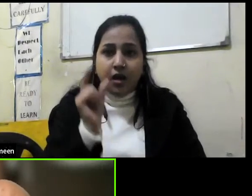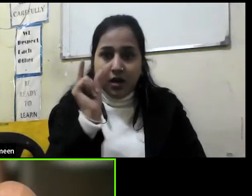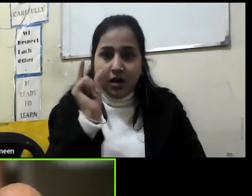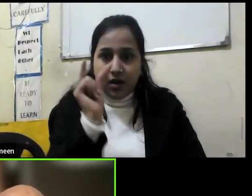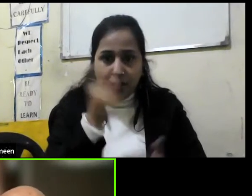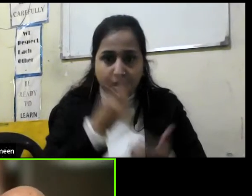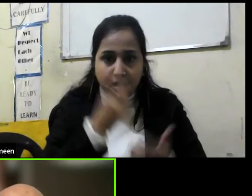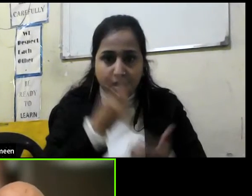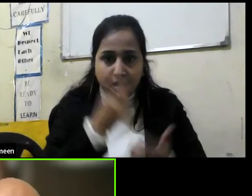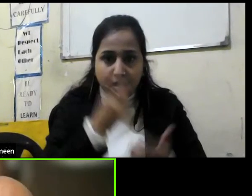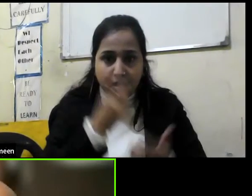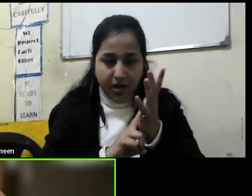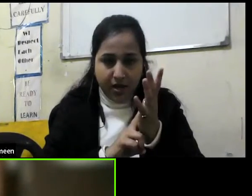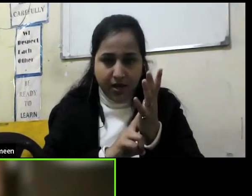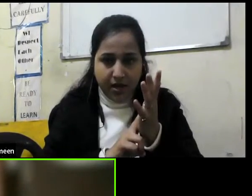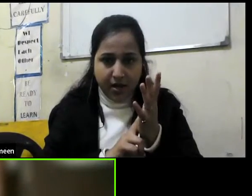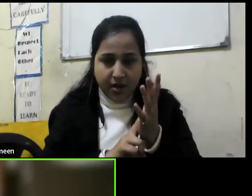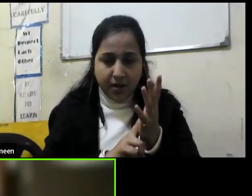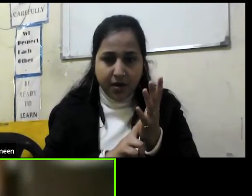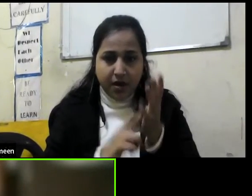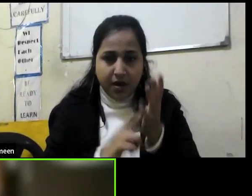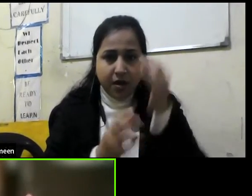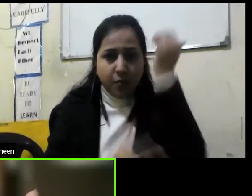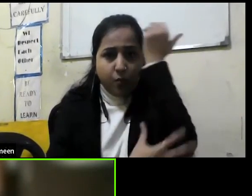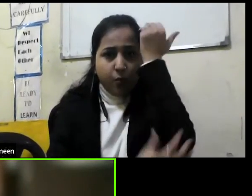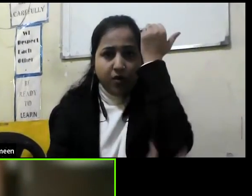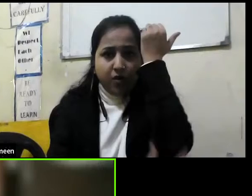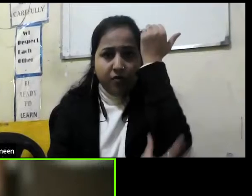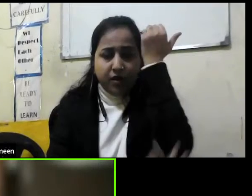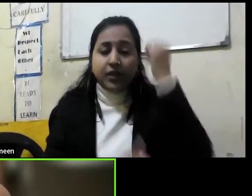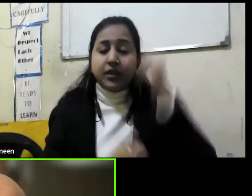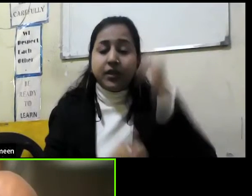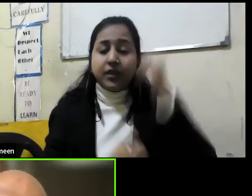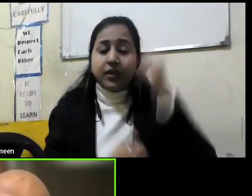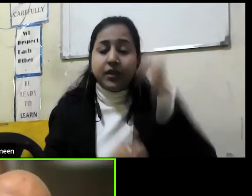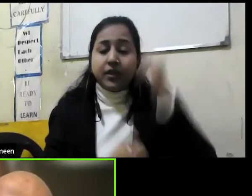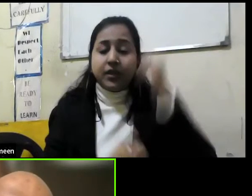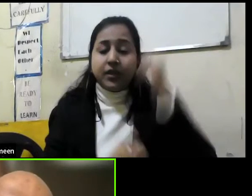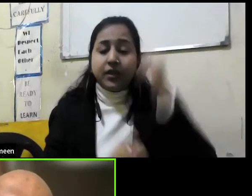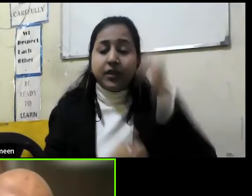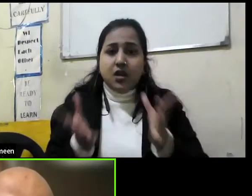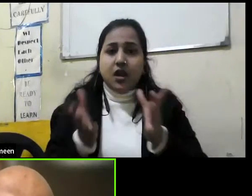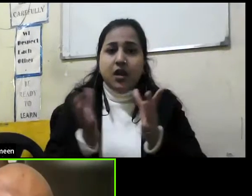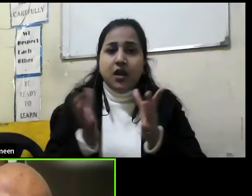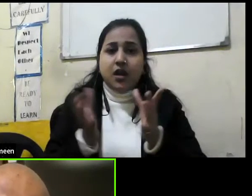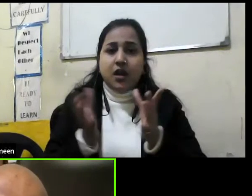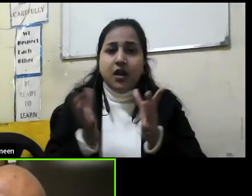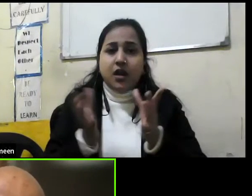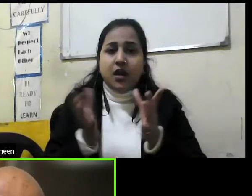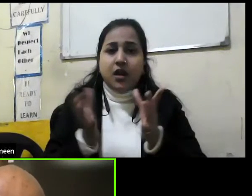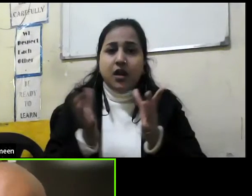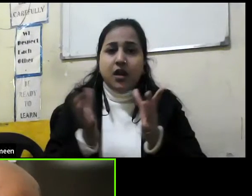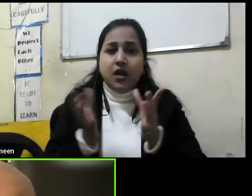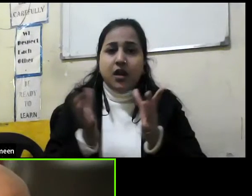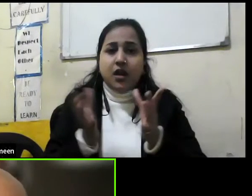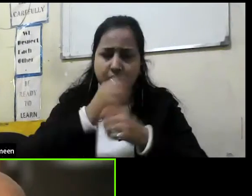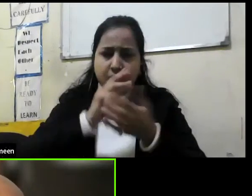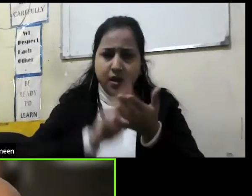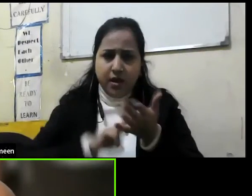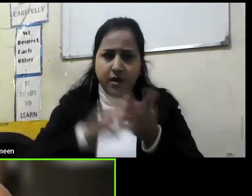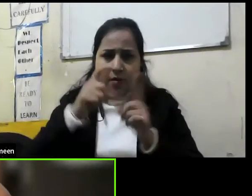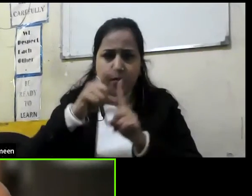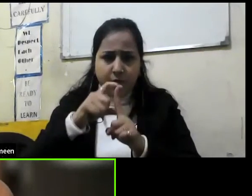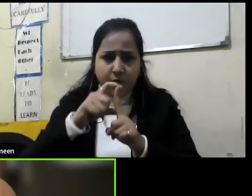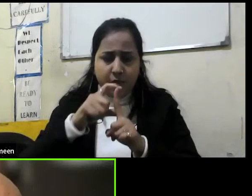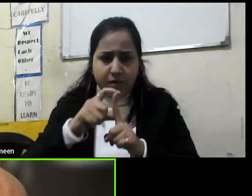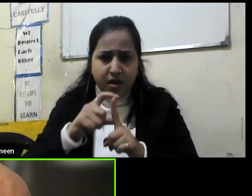So taking this leap further, we started a journey. Our founder, MD started, Mr. Uday Kotak